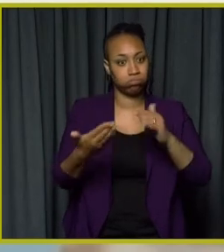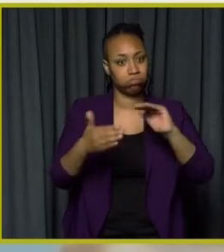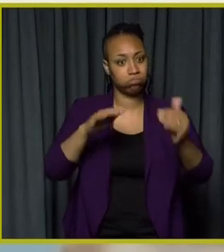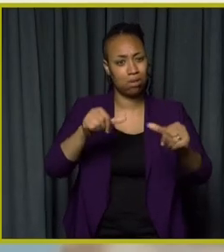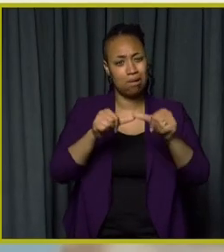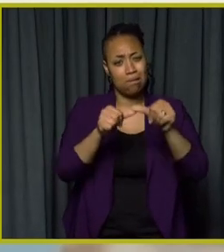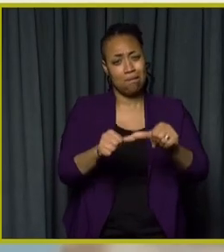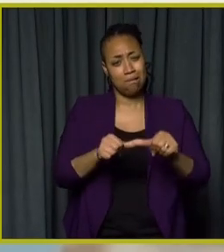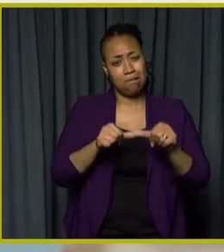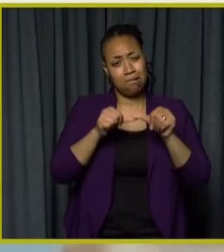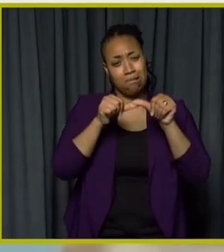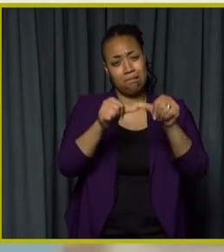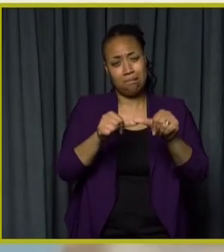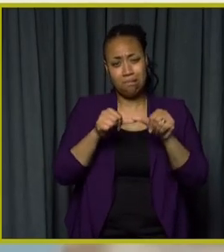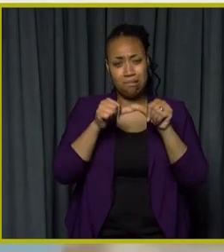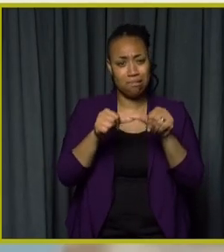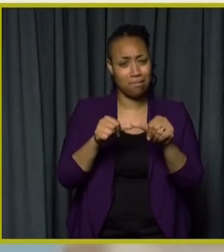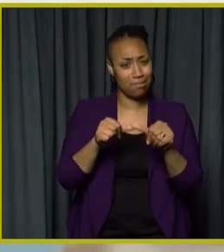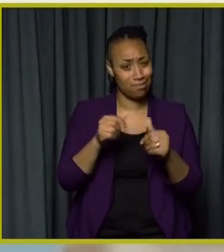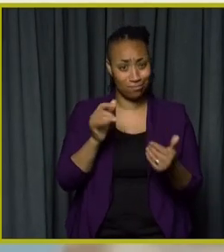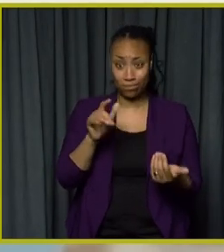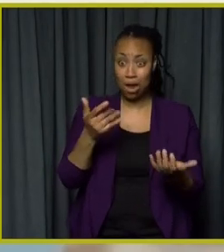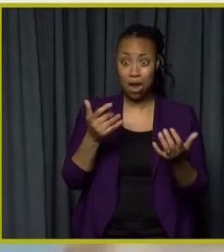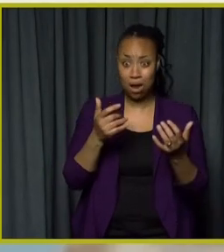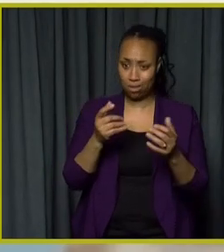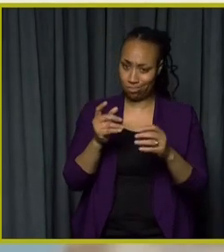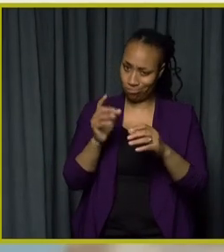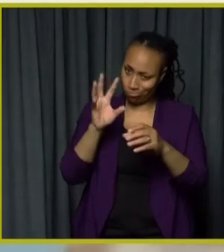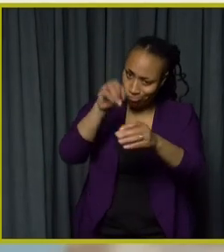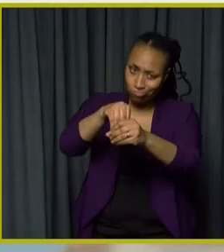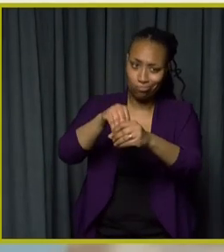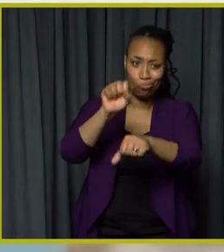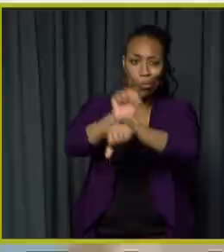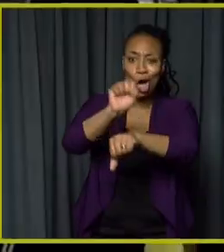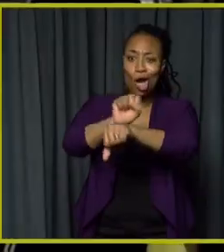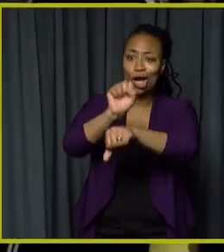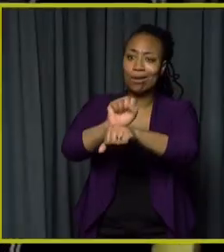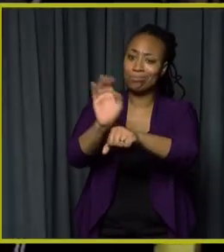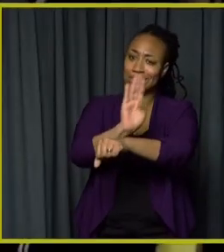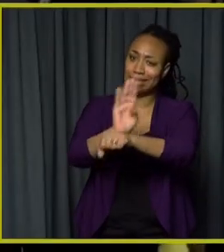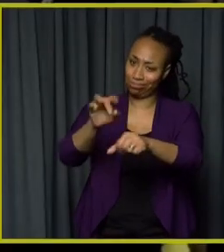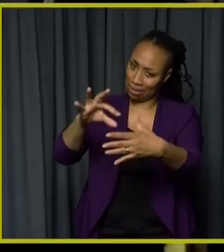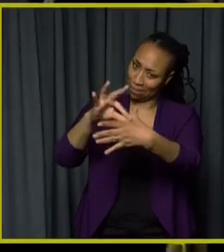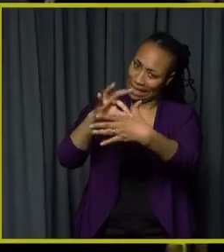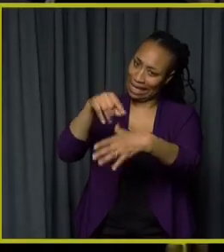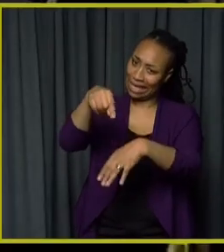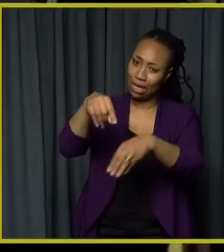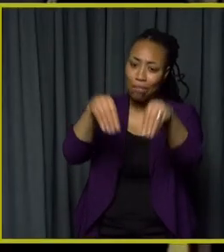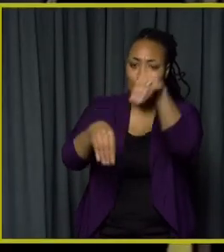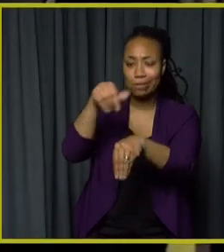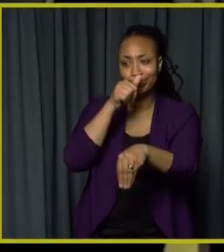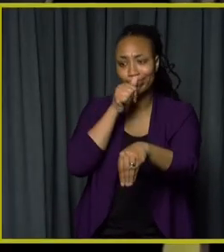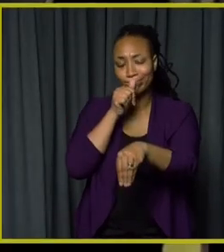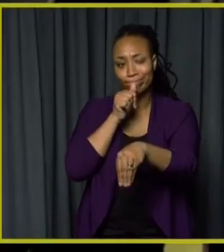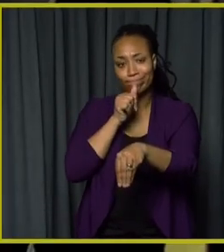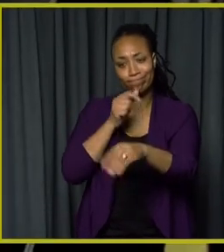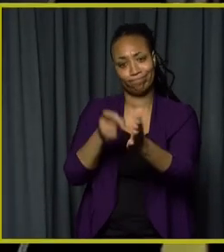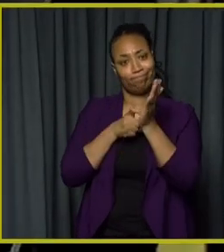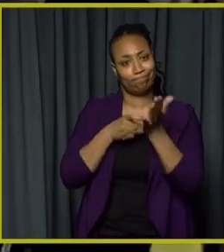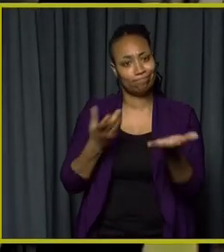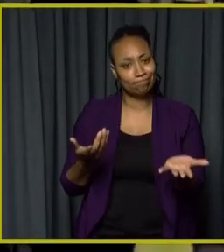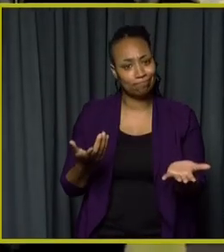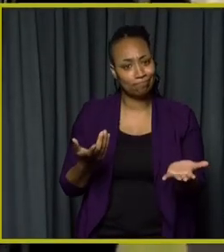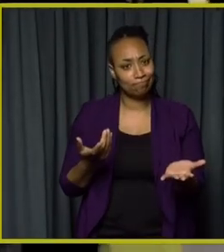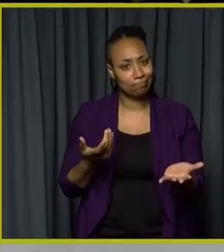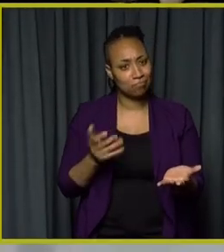but I'm sure the vast majority of those that are dying are poor. You'll forgive me if my jaw's on the ground. U.S.